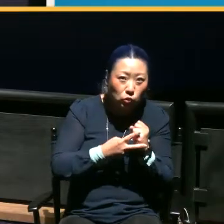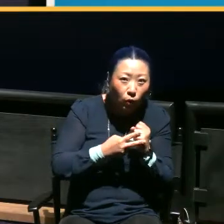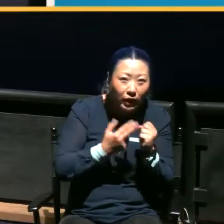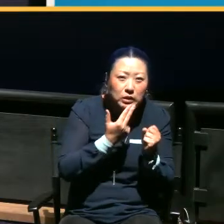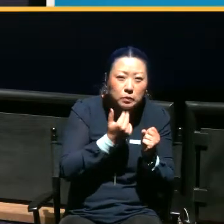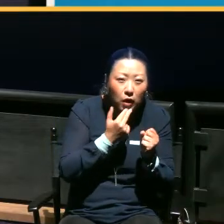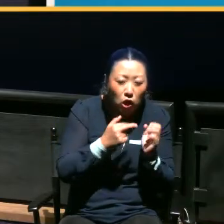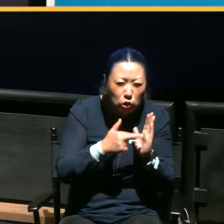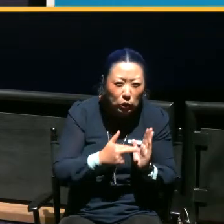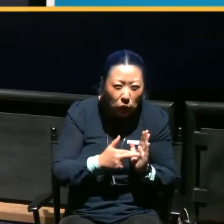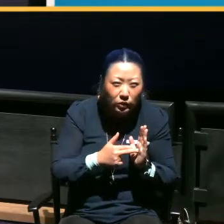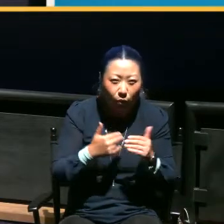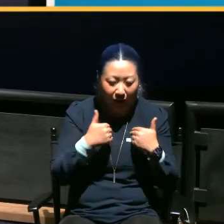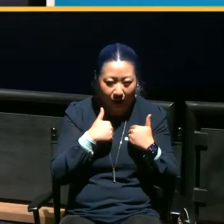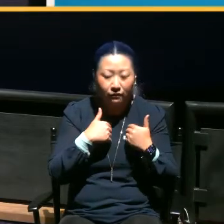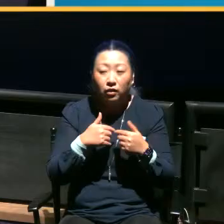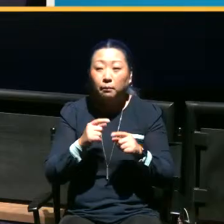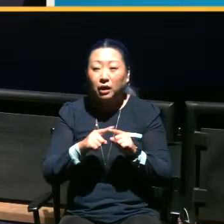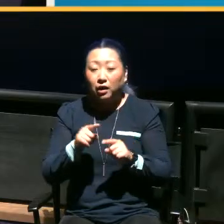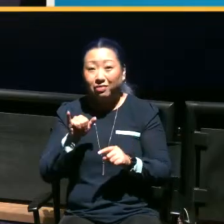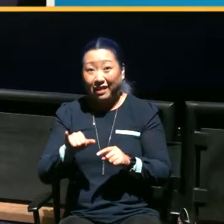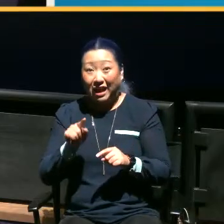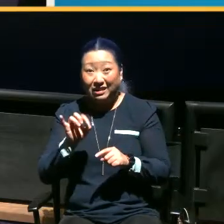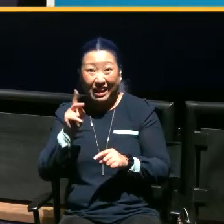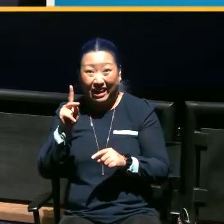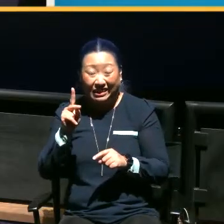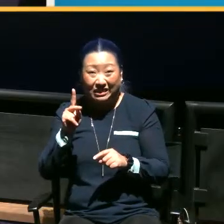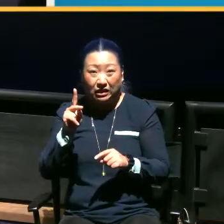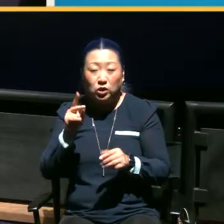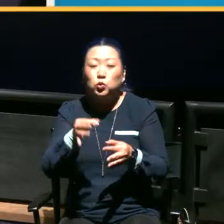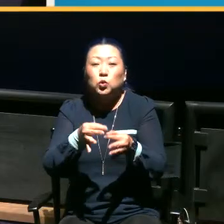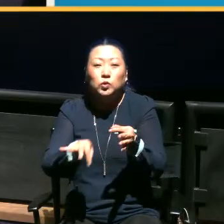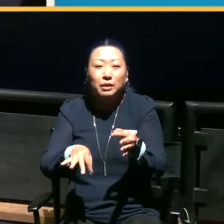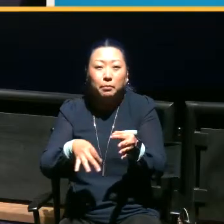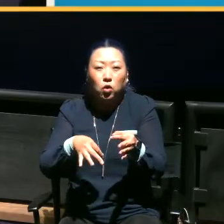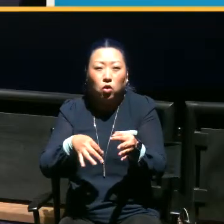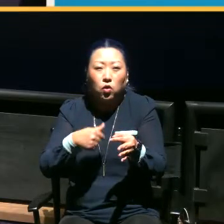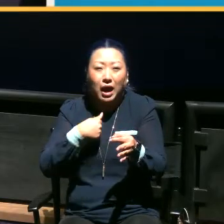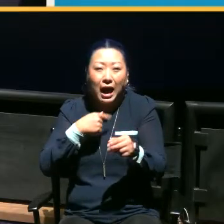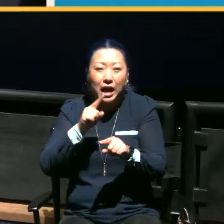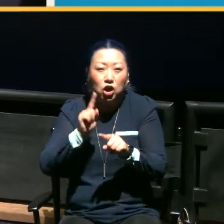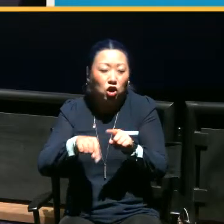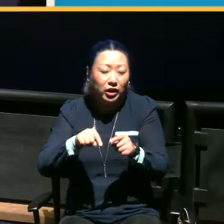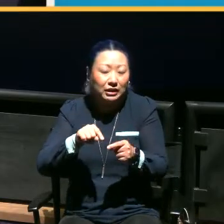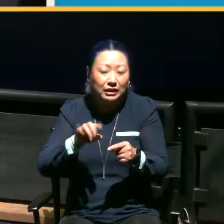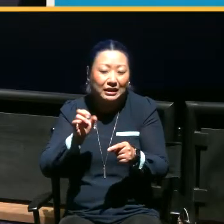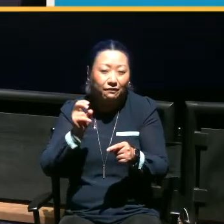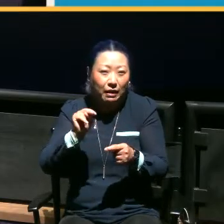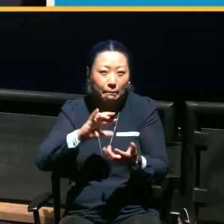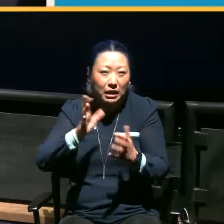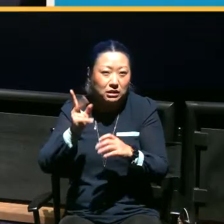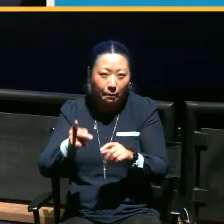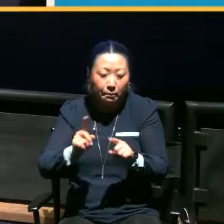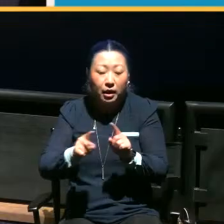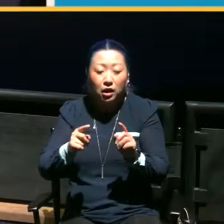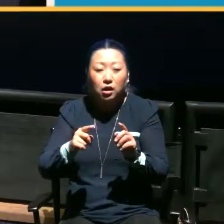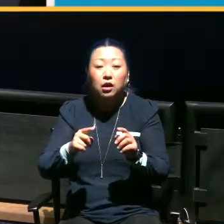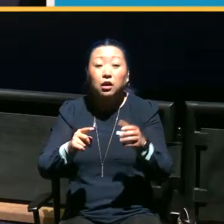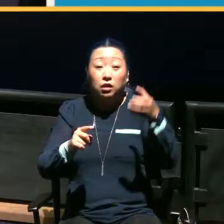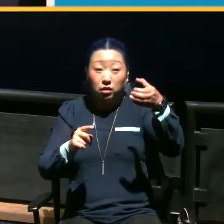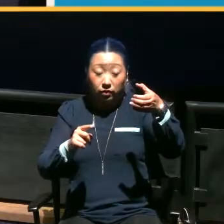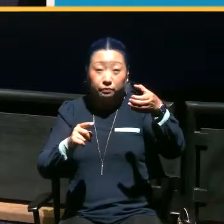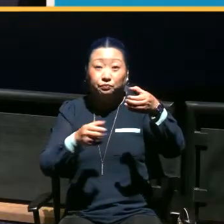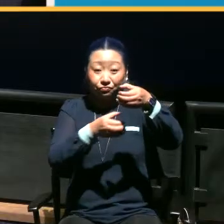this task, I think, at least the way I remember it, was so simple even I couldn't mess it up, getting that handrail out of the way. So 2 screws at the top come